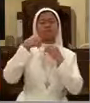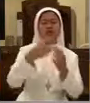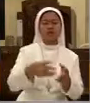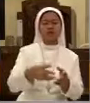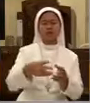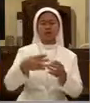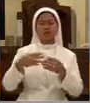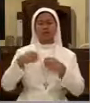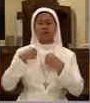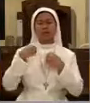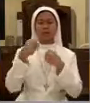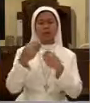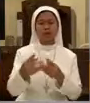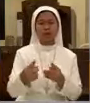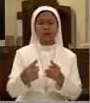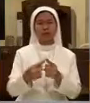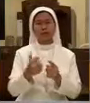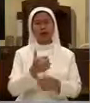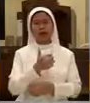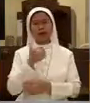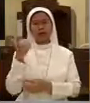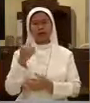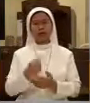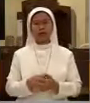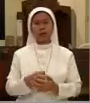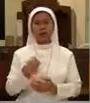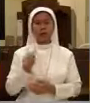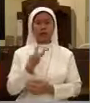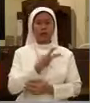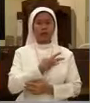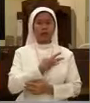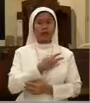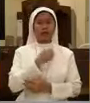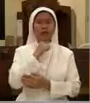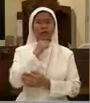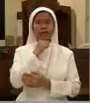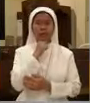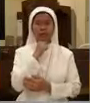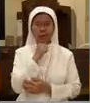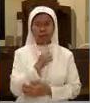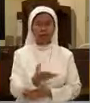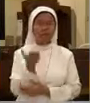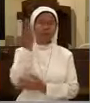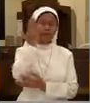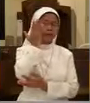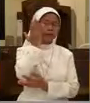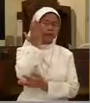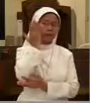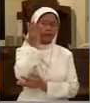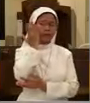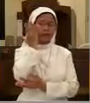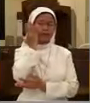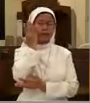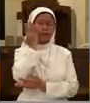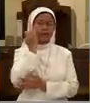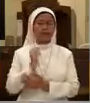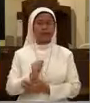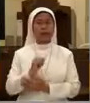others. No. Hindi tayo dapat nagpapanggap na po,